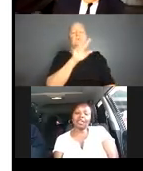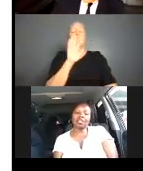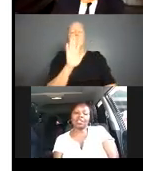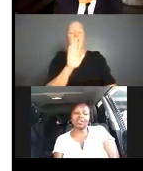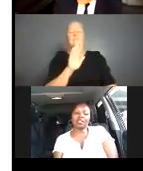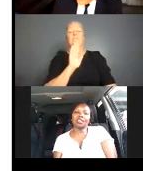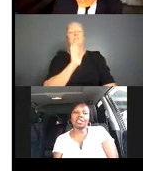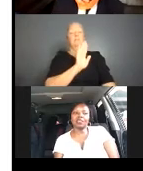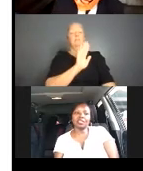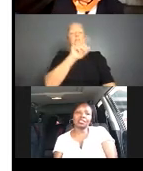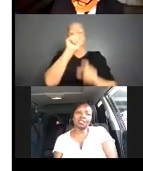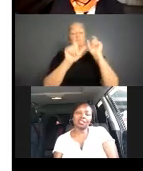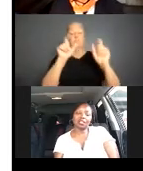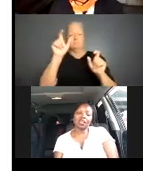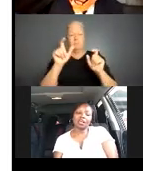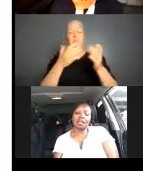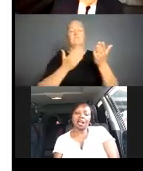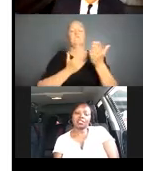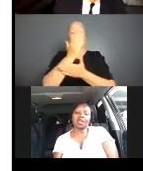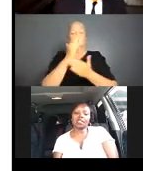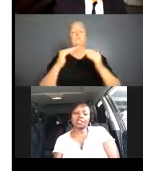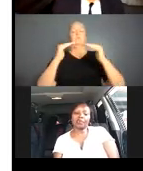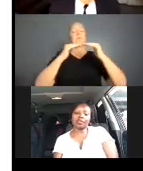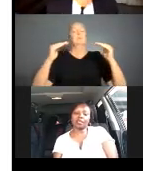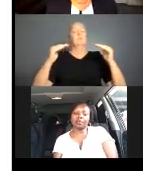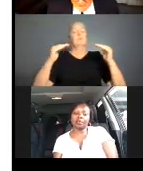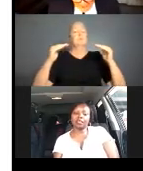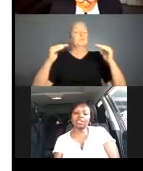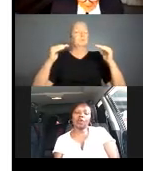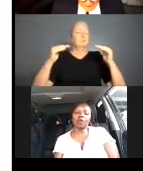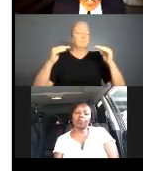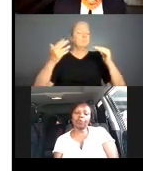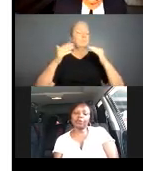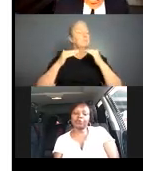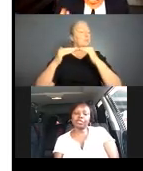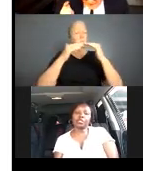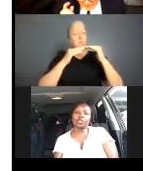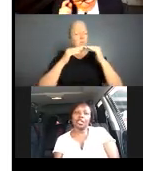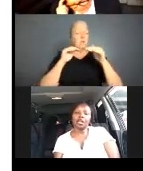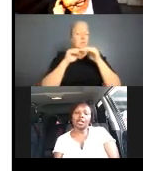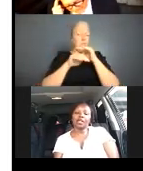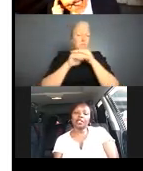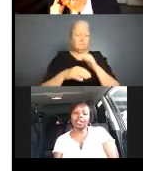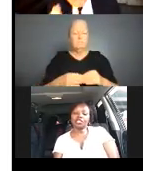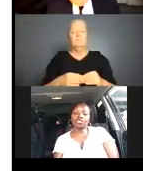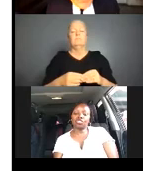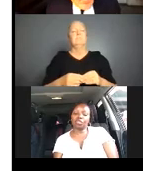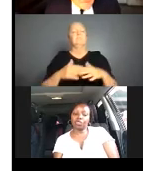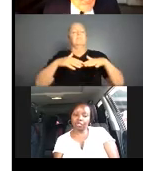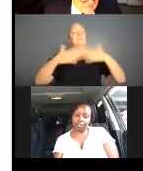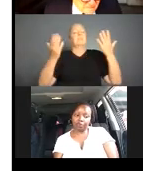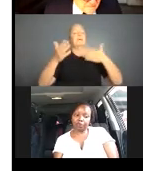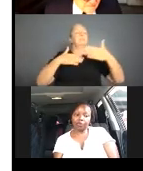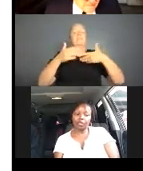of health and services as others, and must take all appropriate measures, and